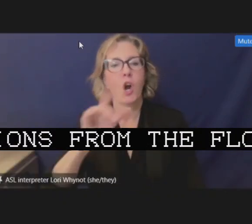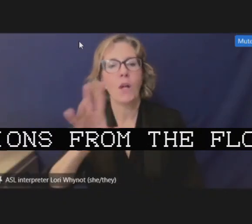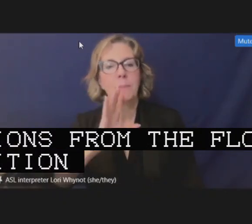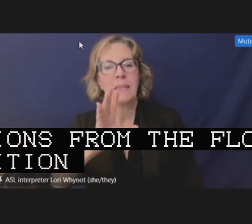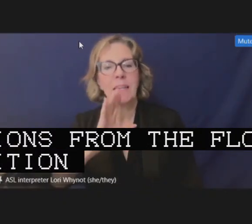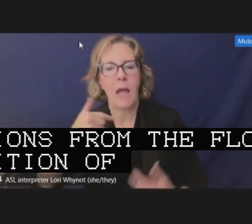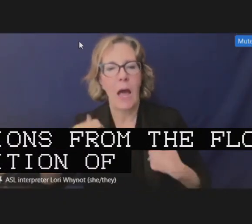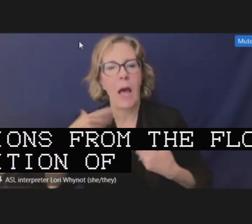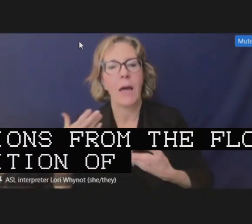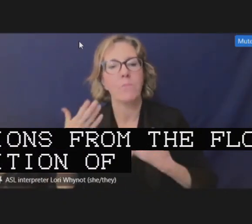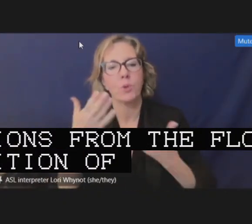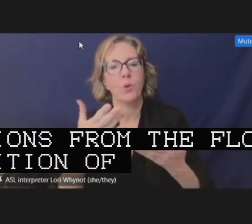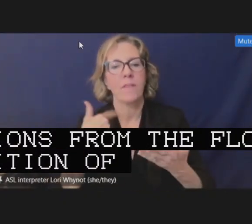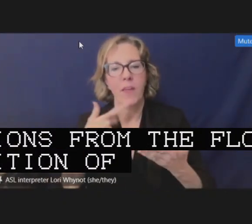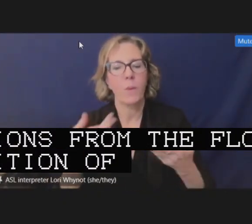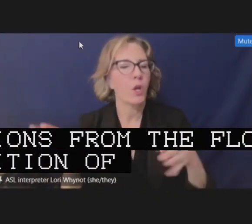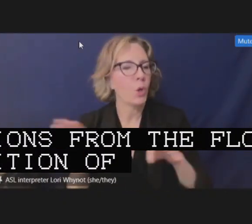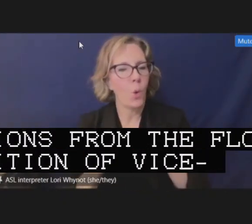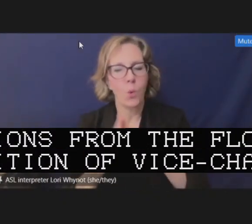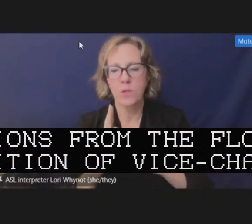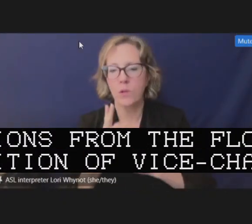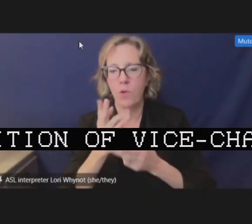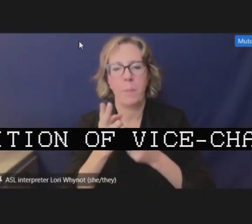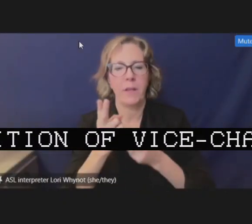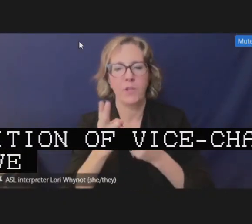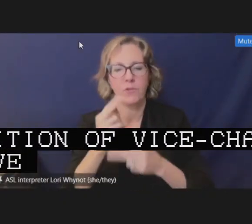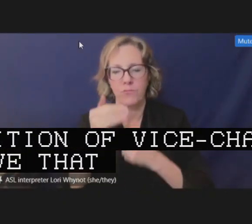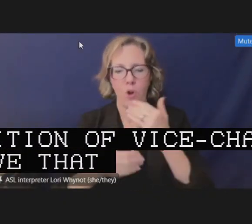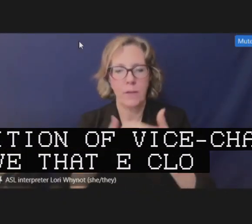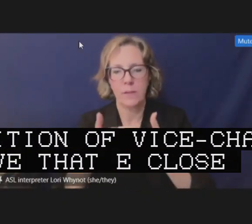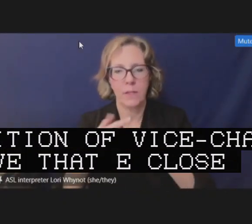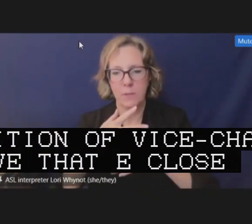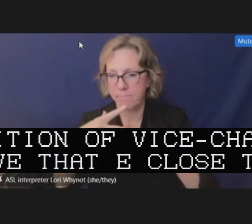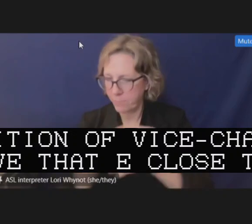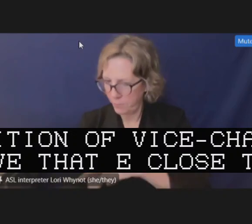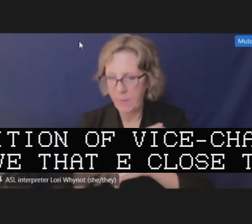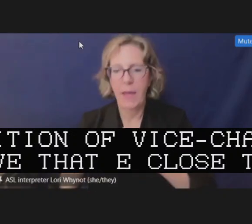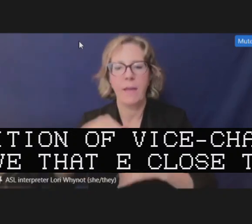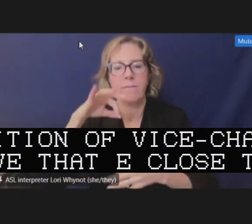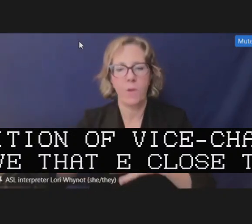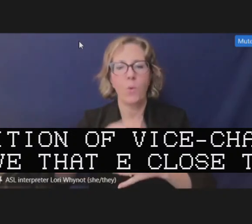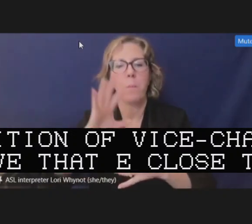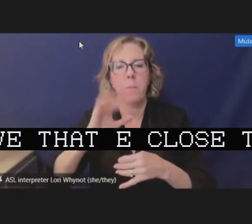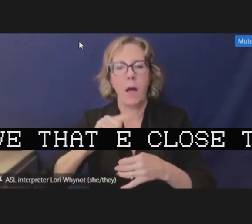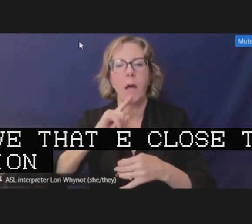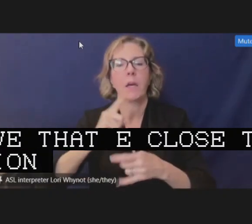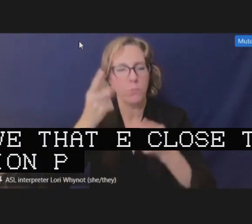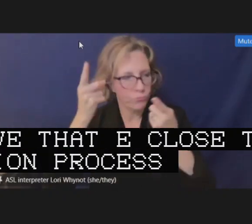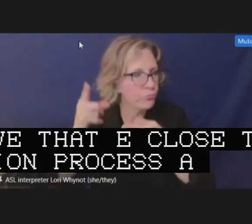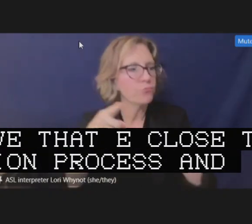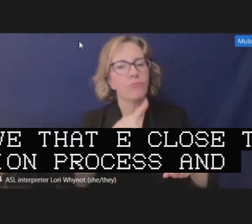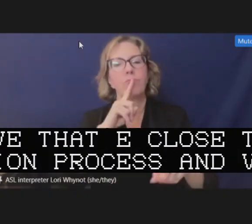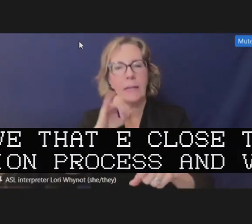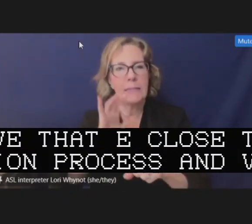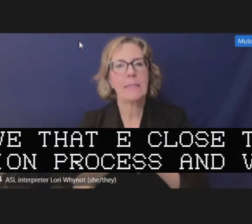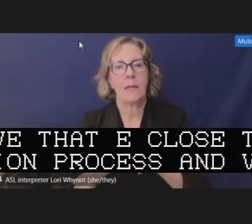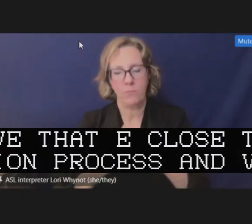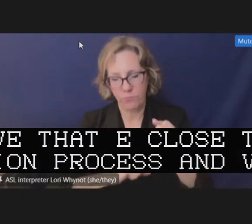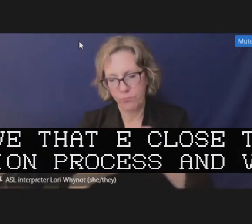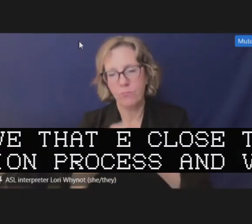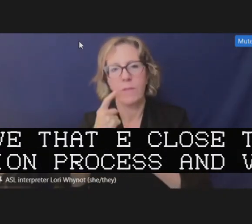that we close the nomination process and vote by unanimous consent for Olivia for the position of vice chair.